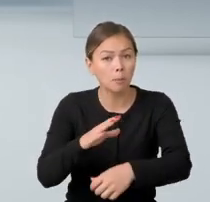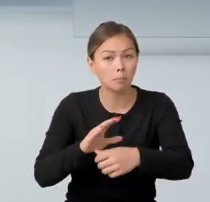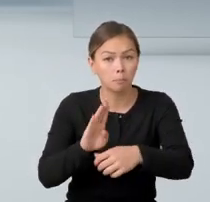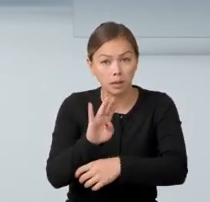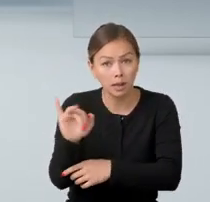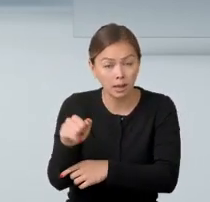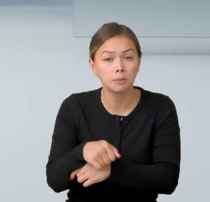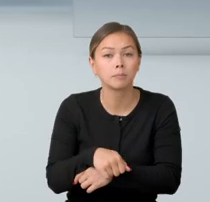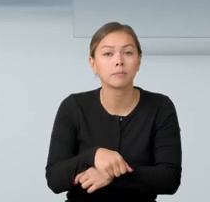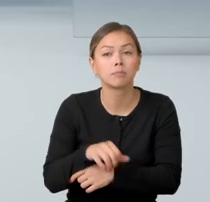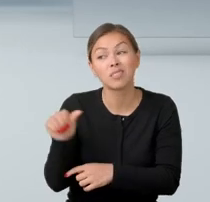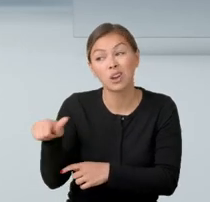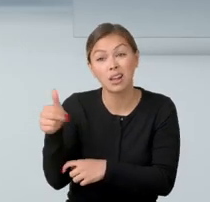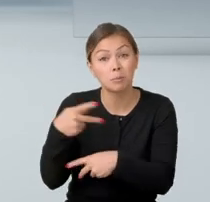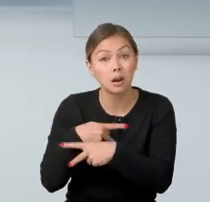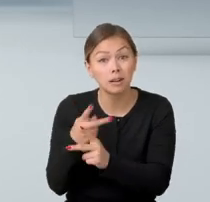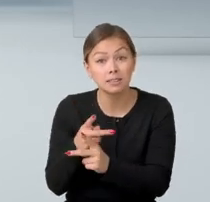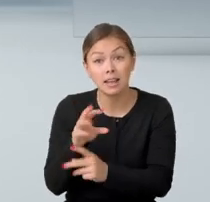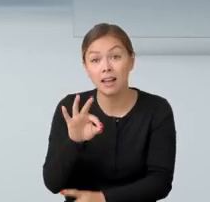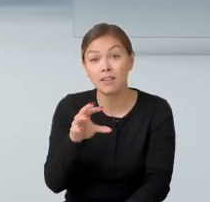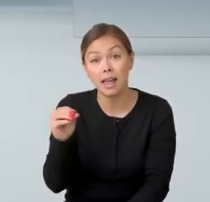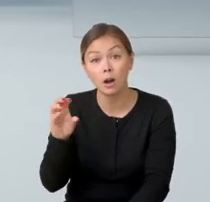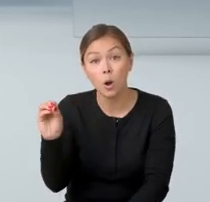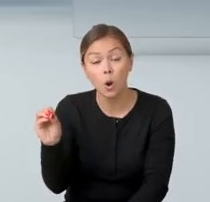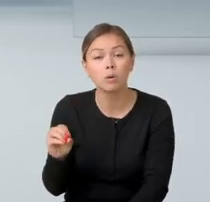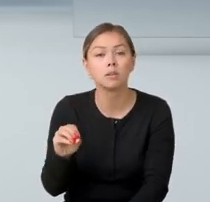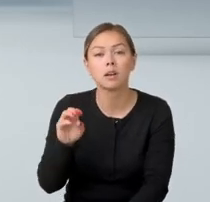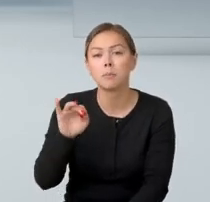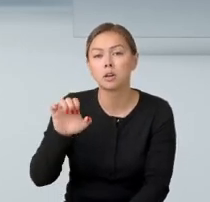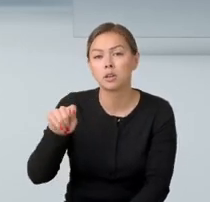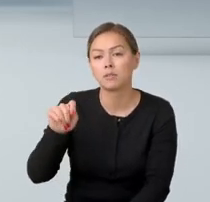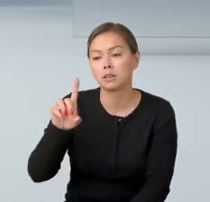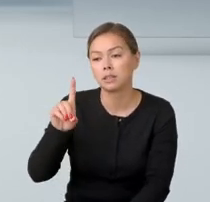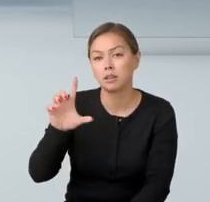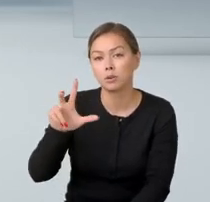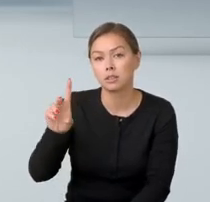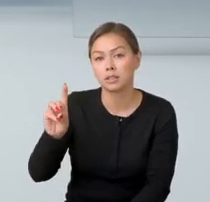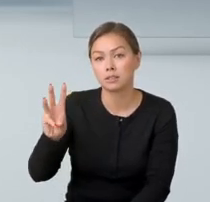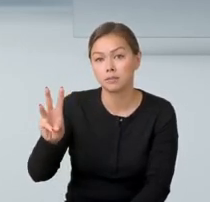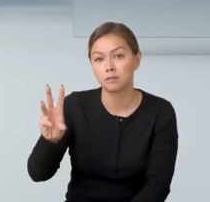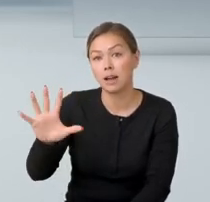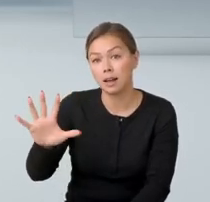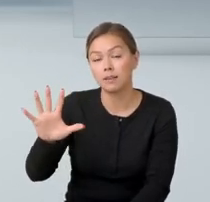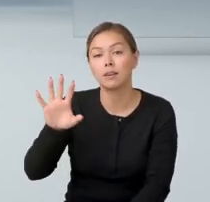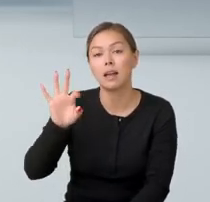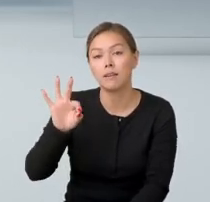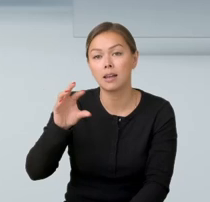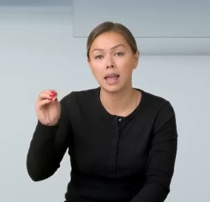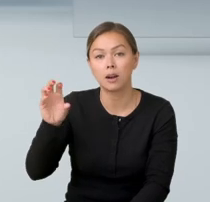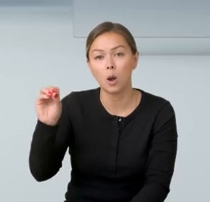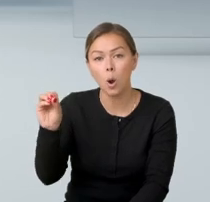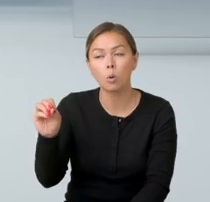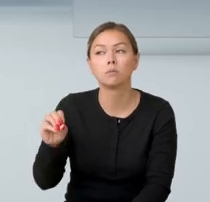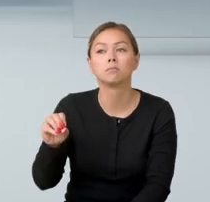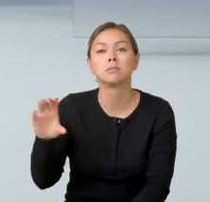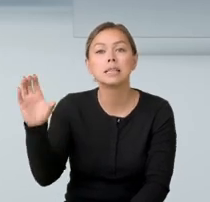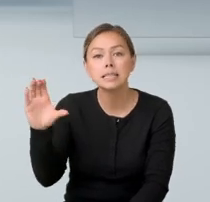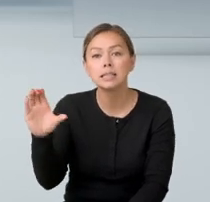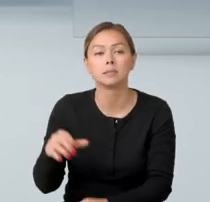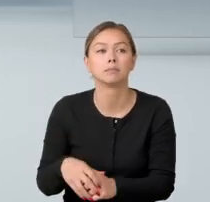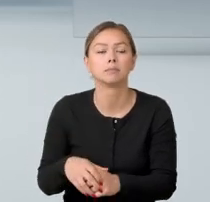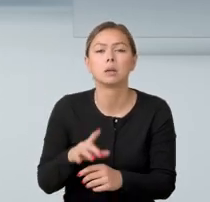so we have power bi and even the other products fno Microsoft d365 fnor